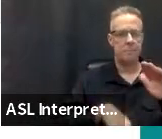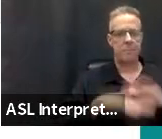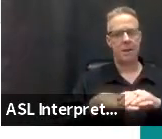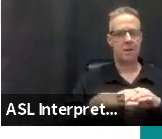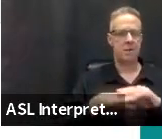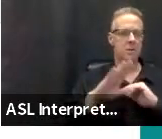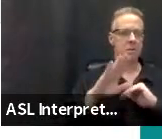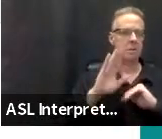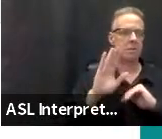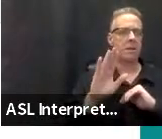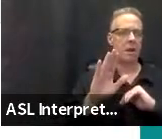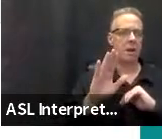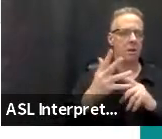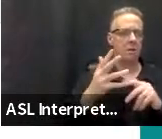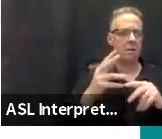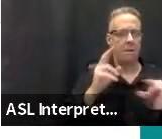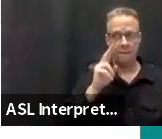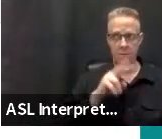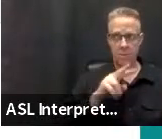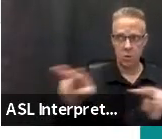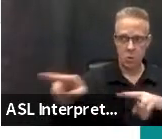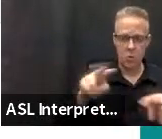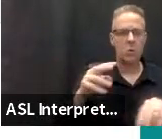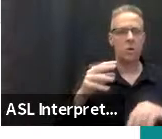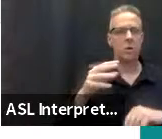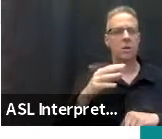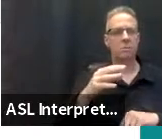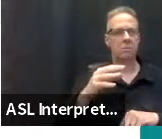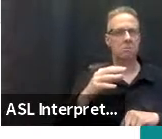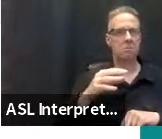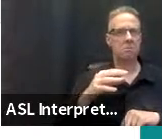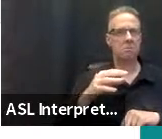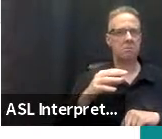right? But also one that